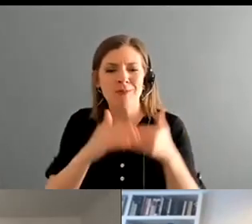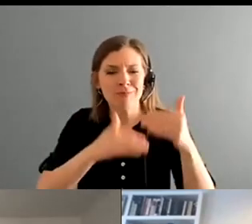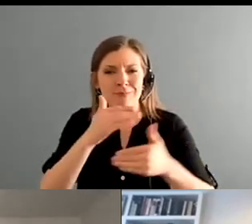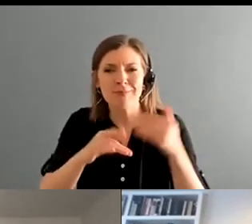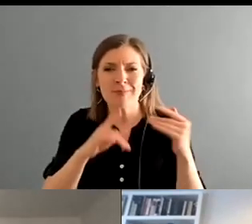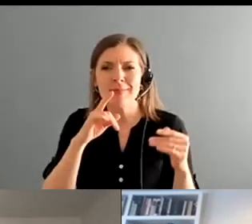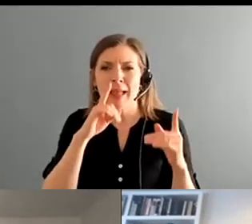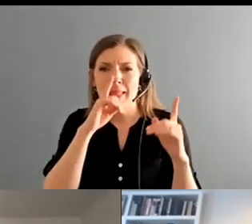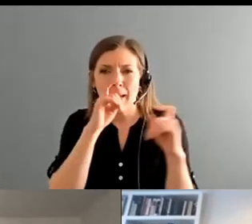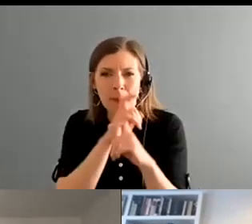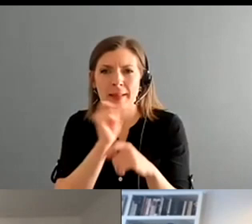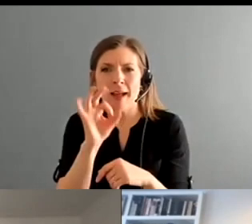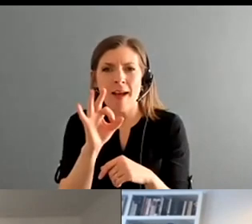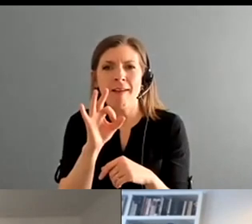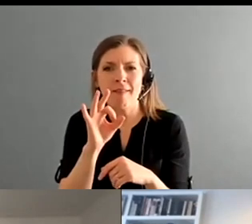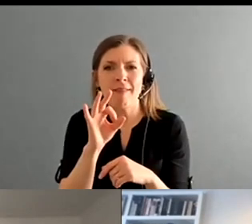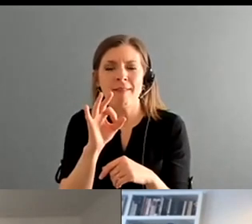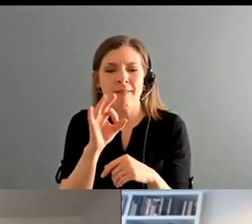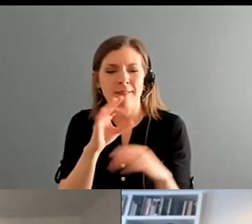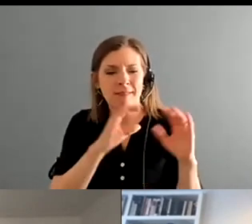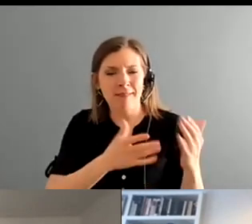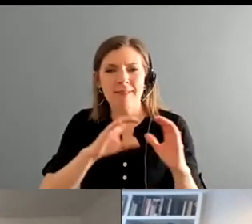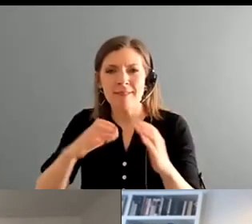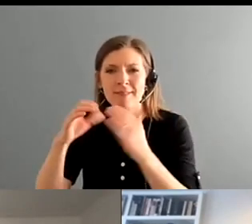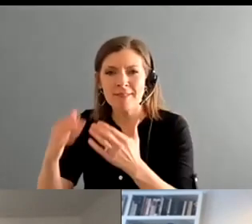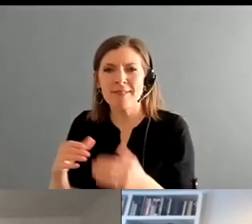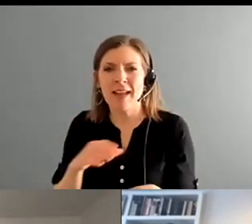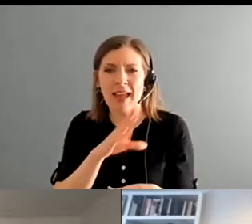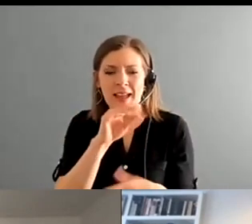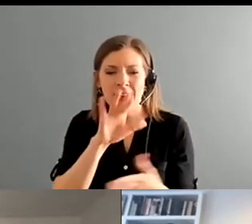complexity of the term self-taught and also the interwar period. So thank you so much.